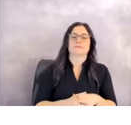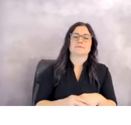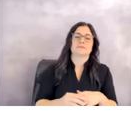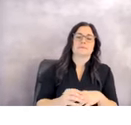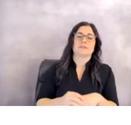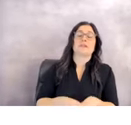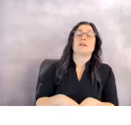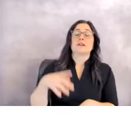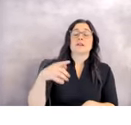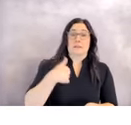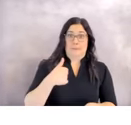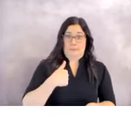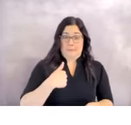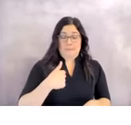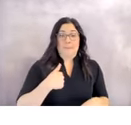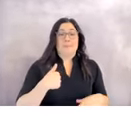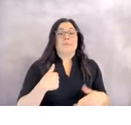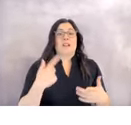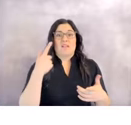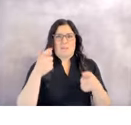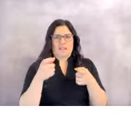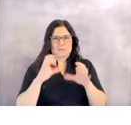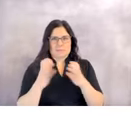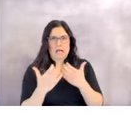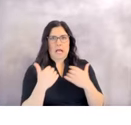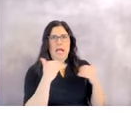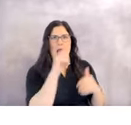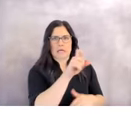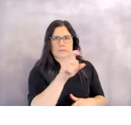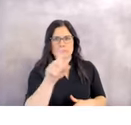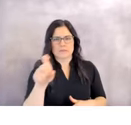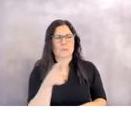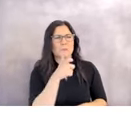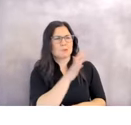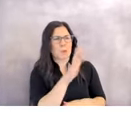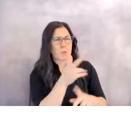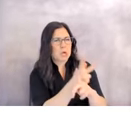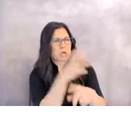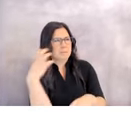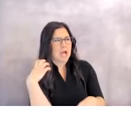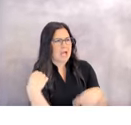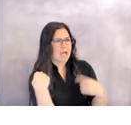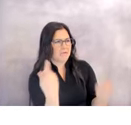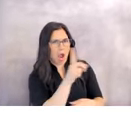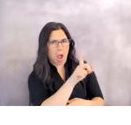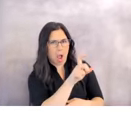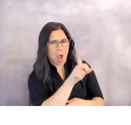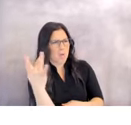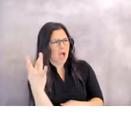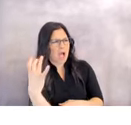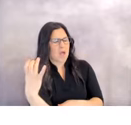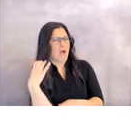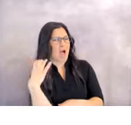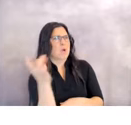In management, when I teach my students, I always ask them, who was your worst boss ever? And what is it that made them so